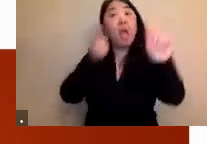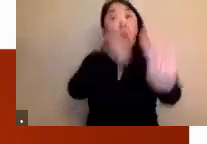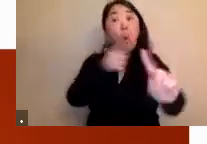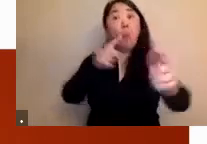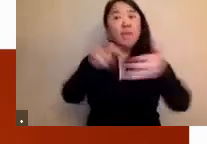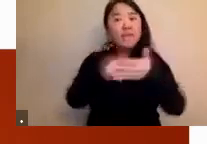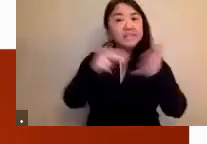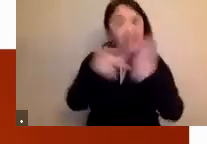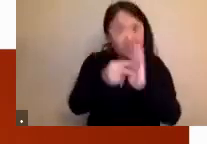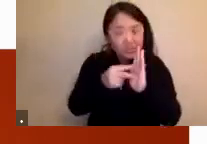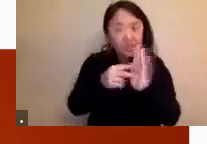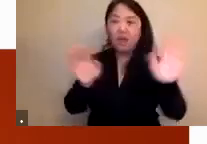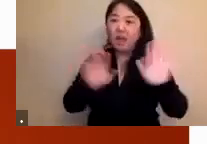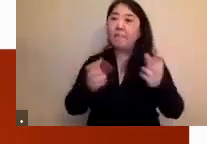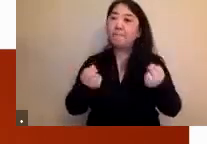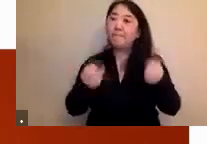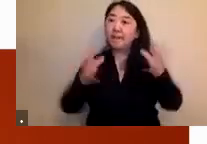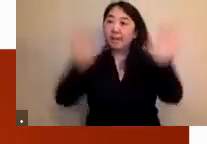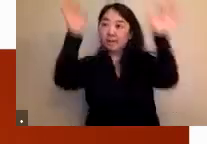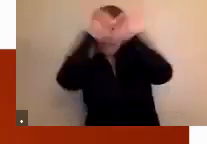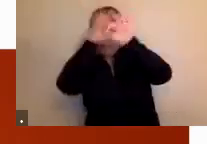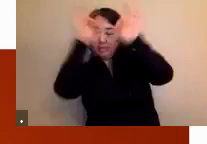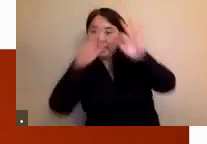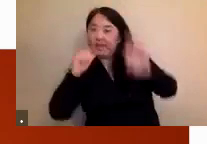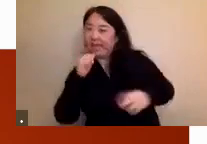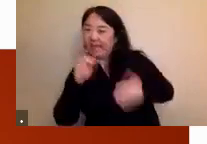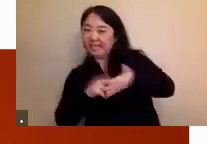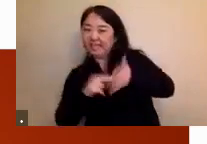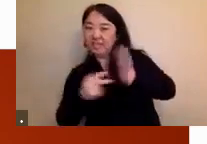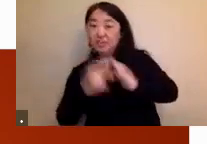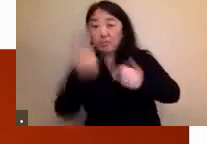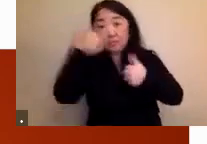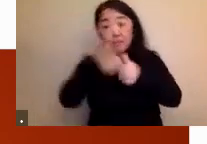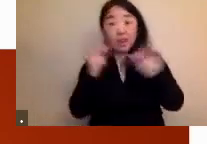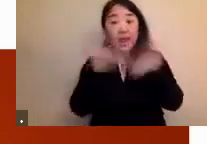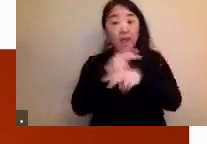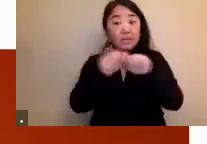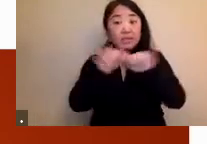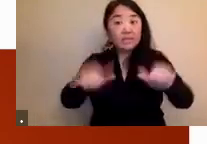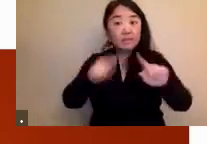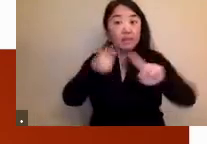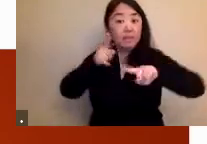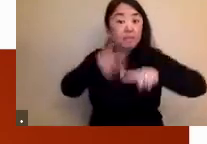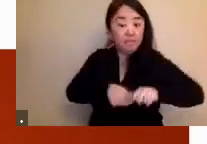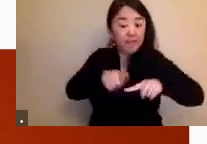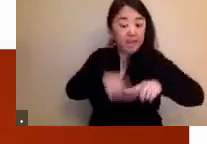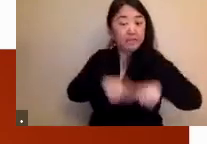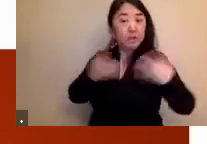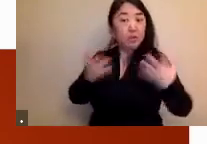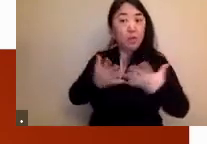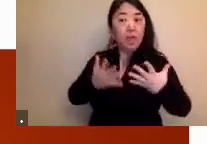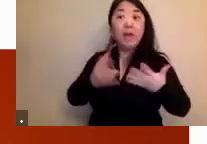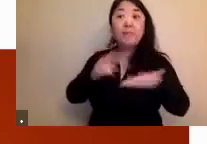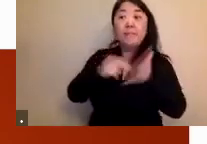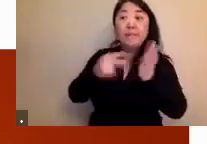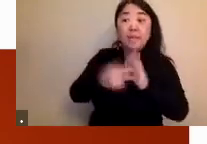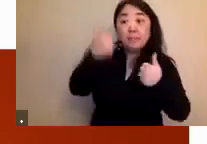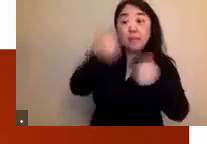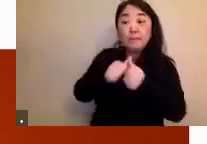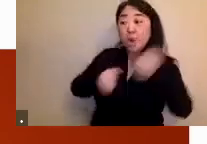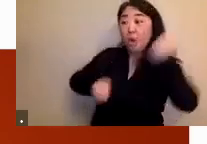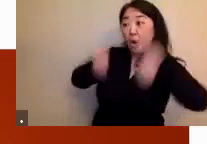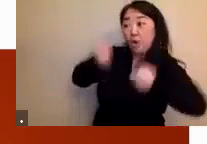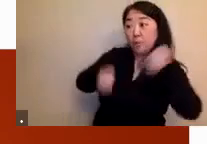is unintentional because remember, the highway system was based on one thing. It was based to get automobiles out of